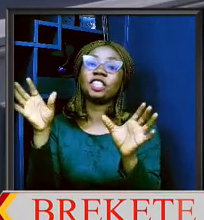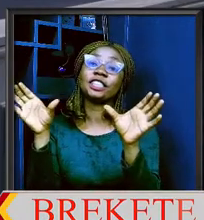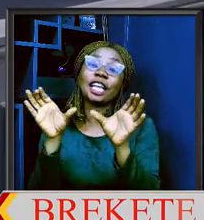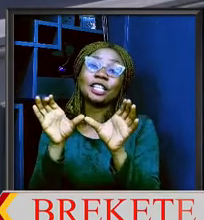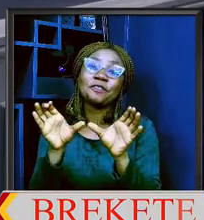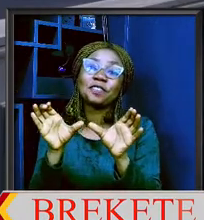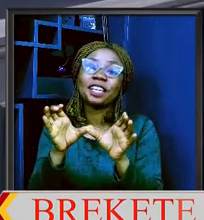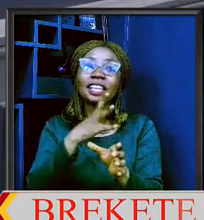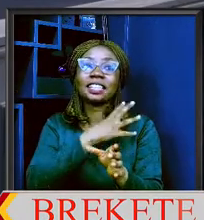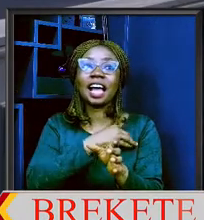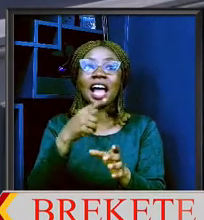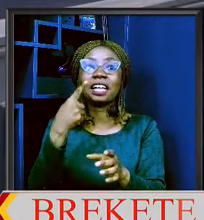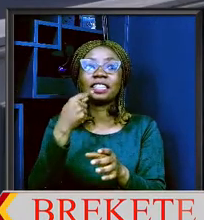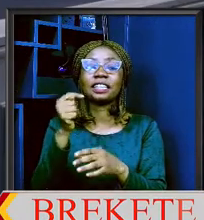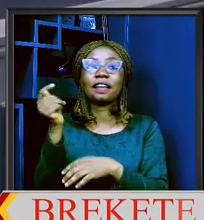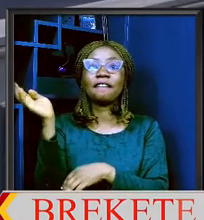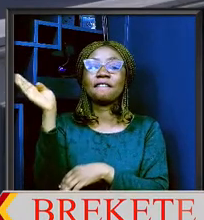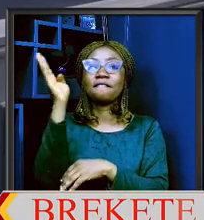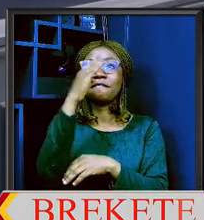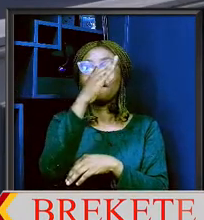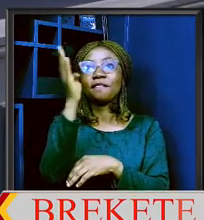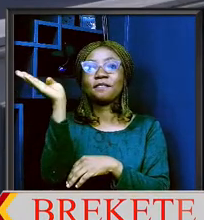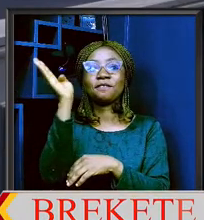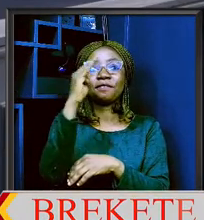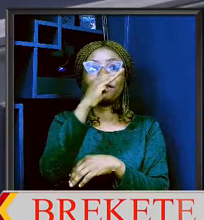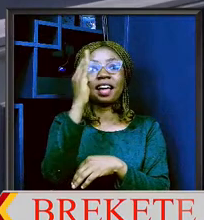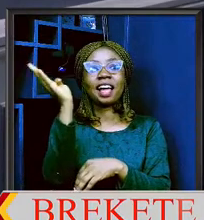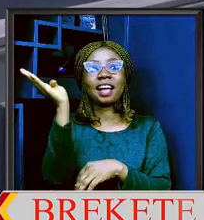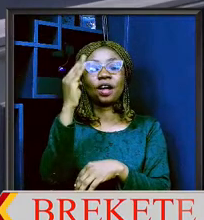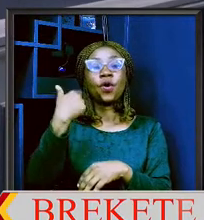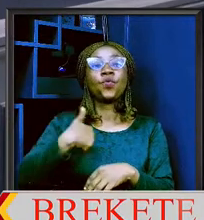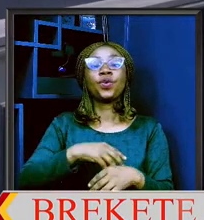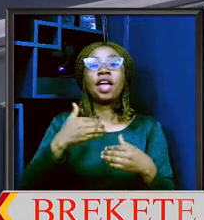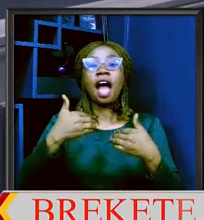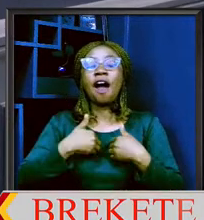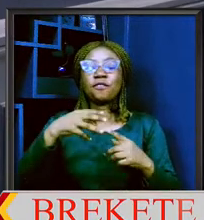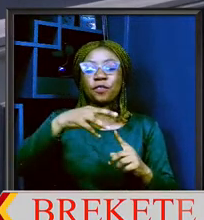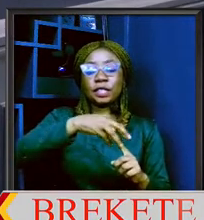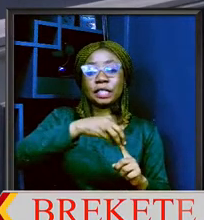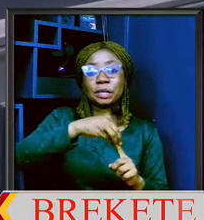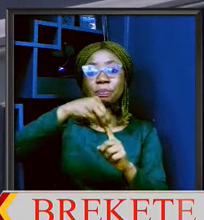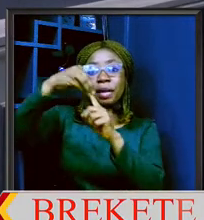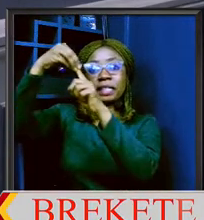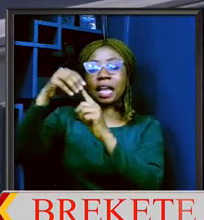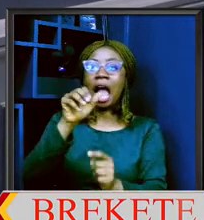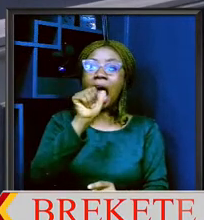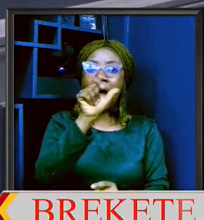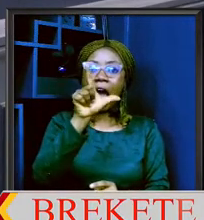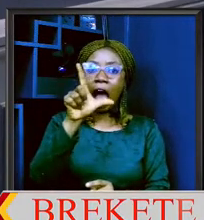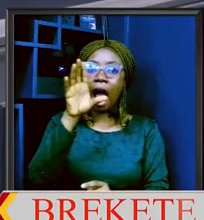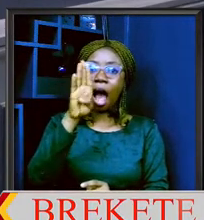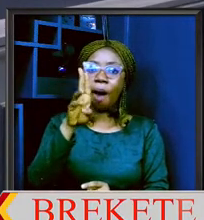certificate and the plag and we have a special album